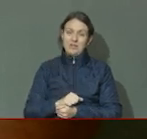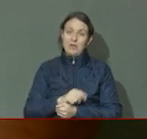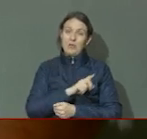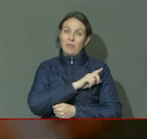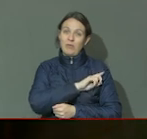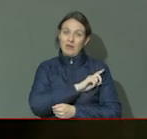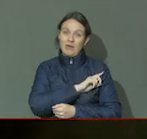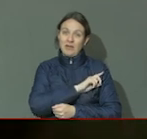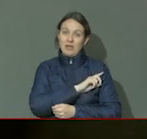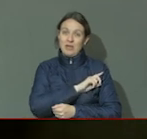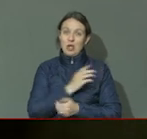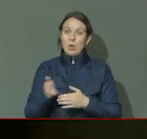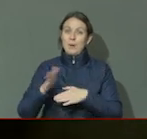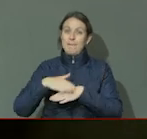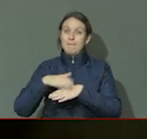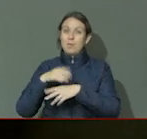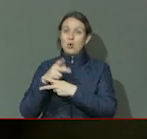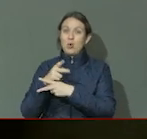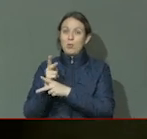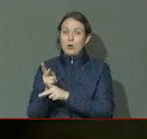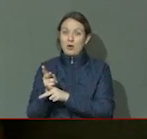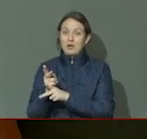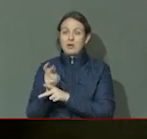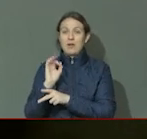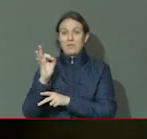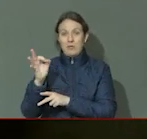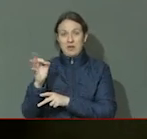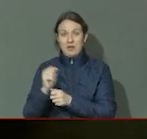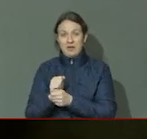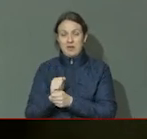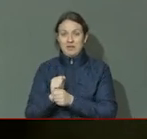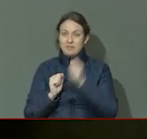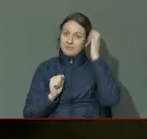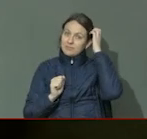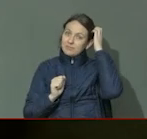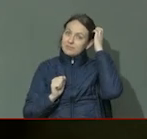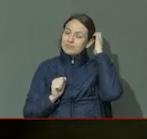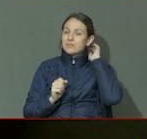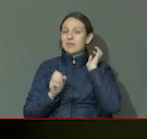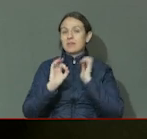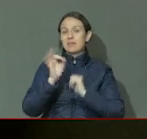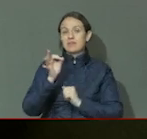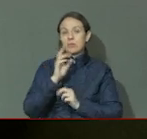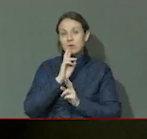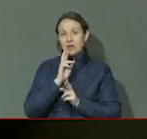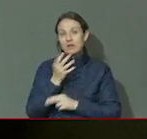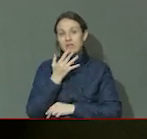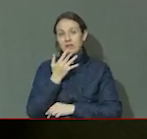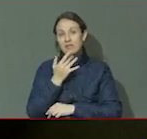because there's more products forward. So the forward reaction was favored, and then the